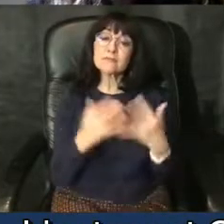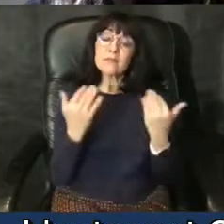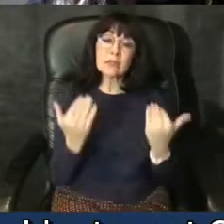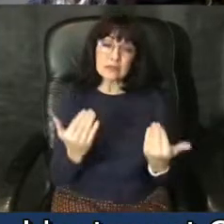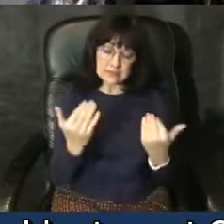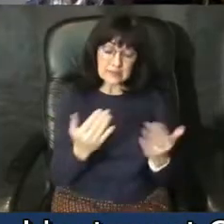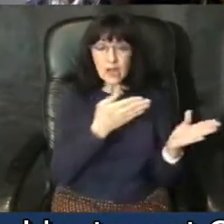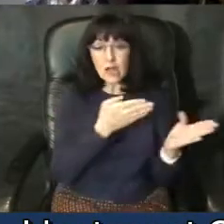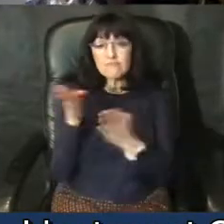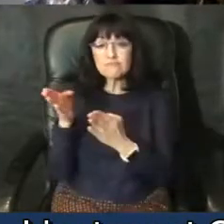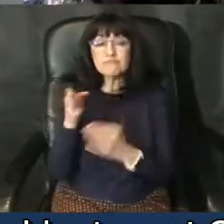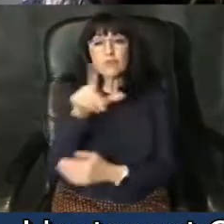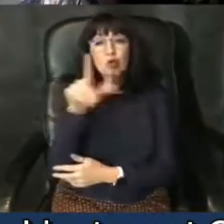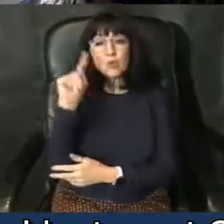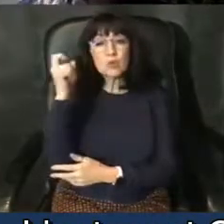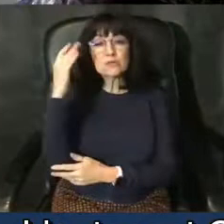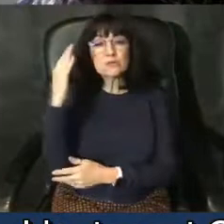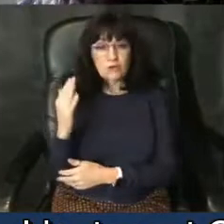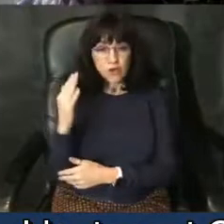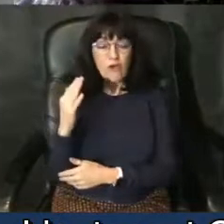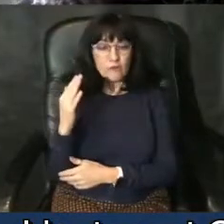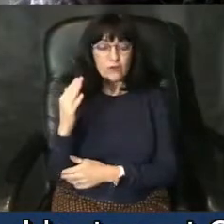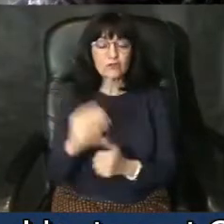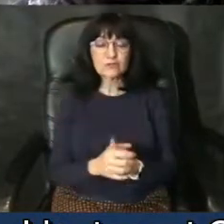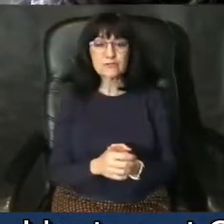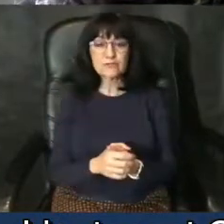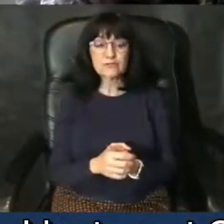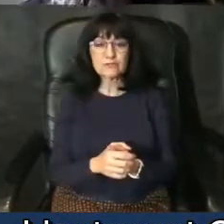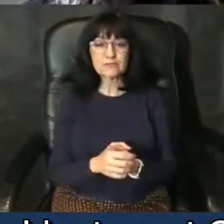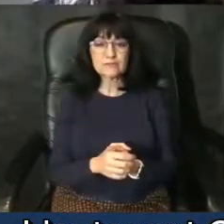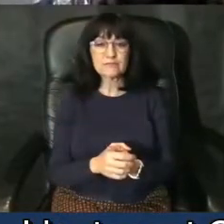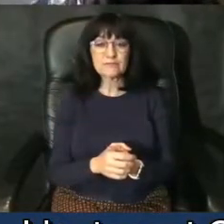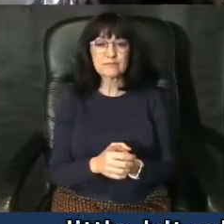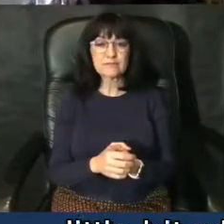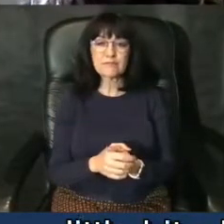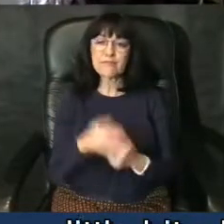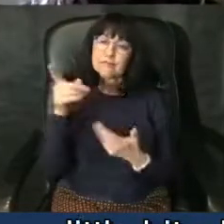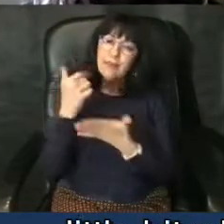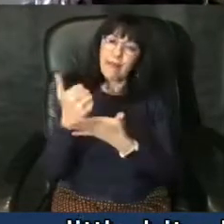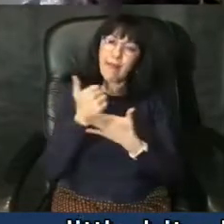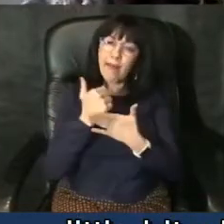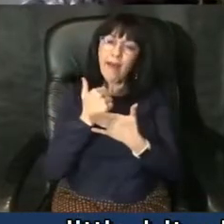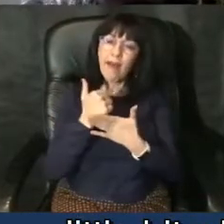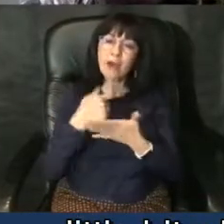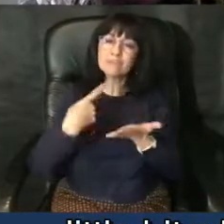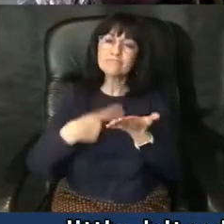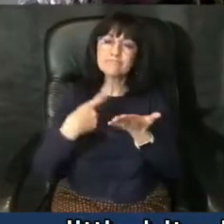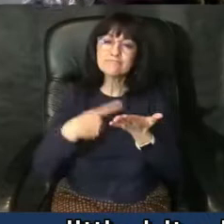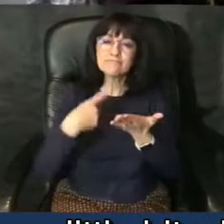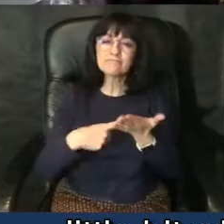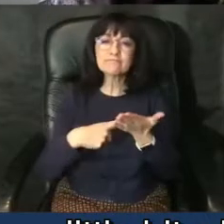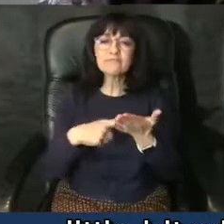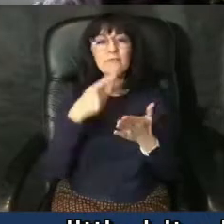Hall-Long to help us talk about a little bit what's going on, what